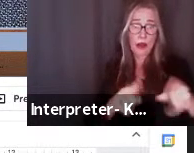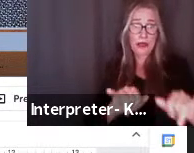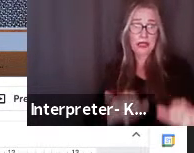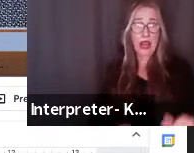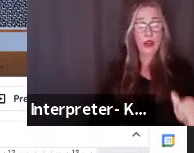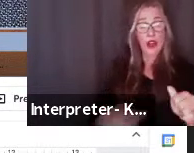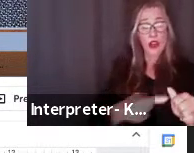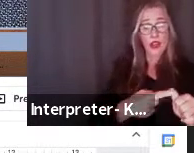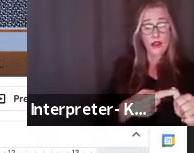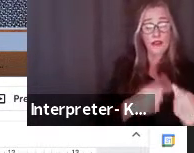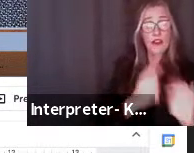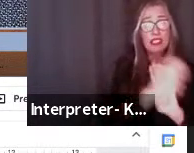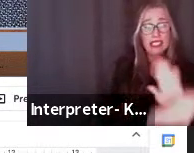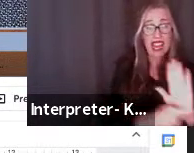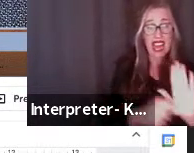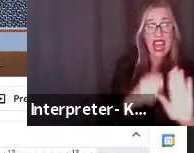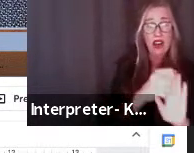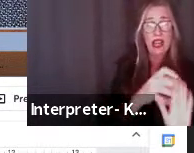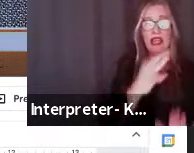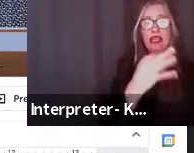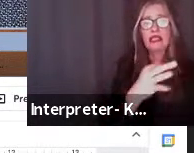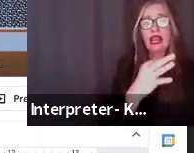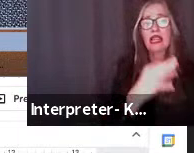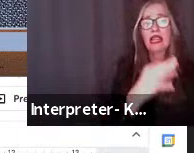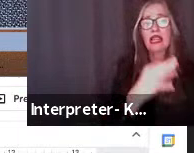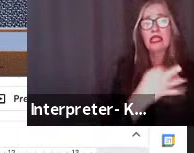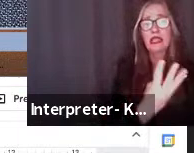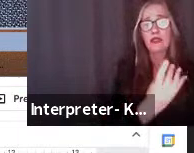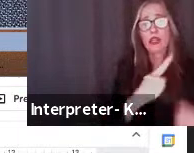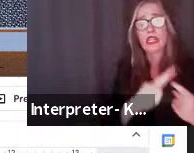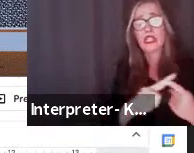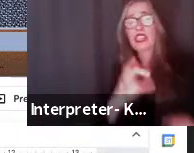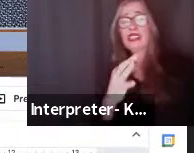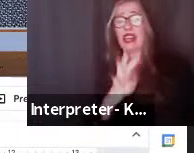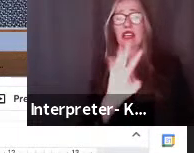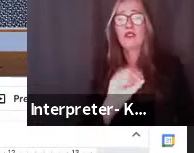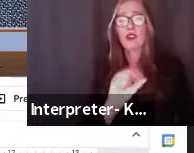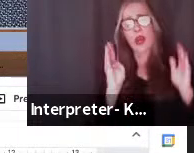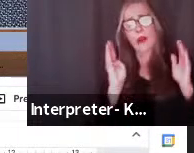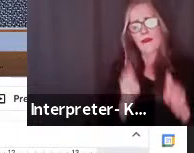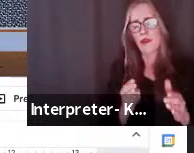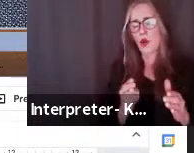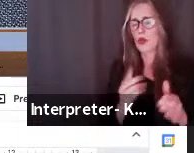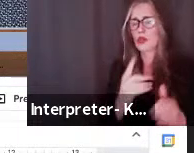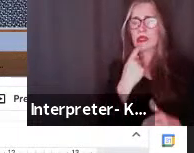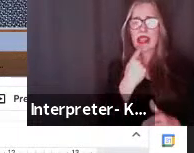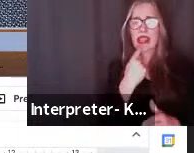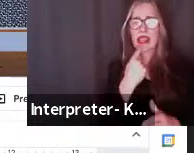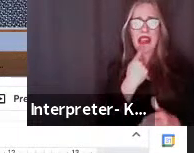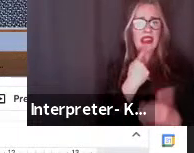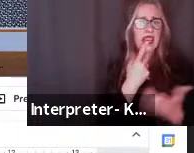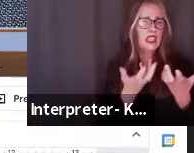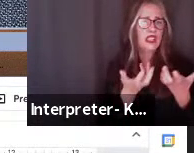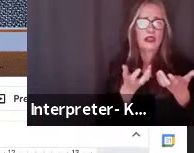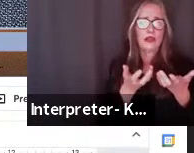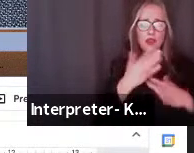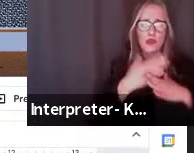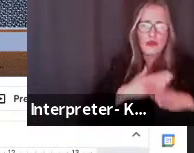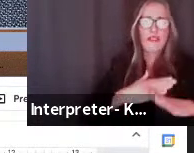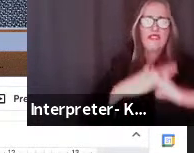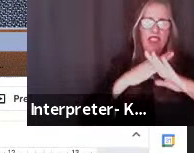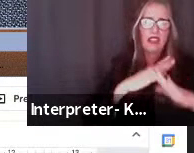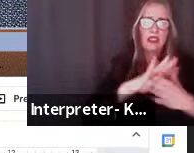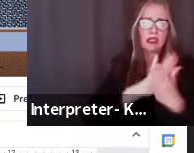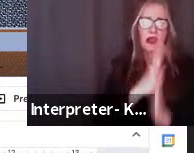1914 to 1940s period and really the state is focused on preventing parenting so you know everyone knows